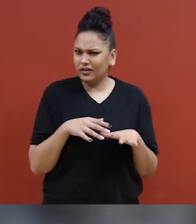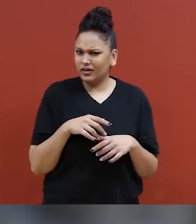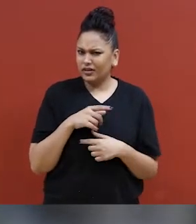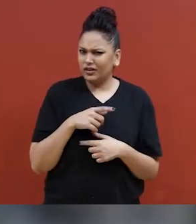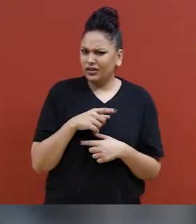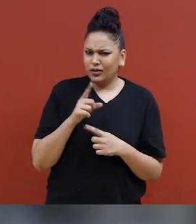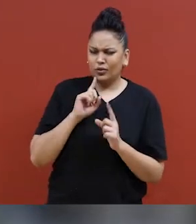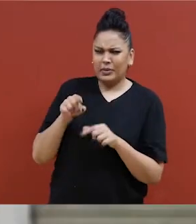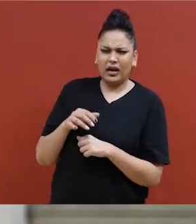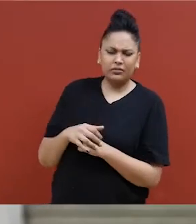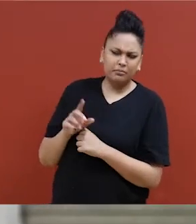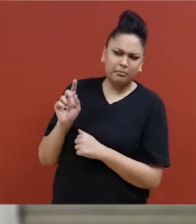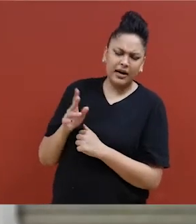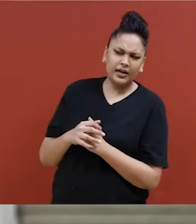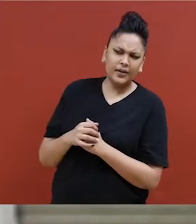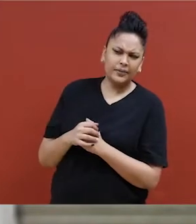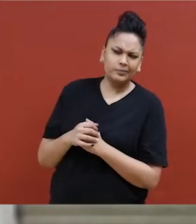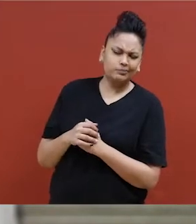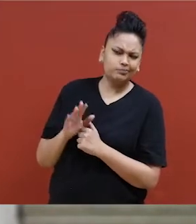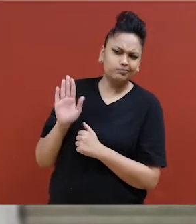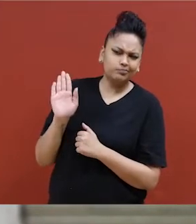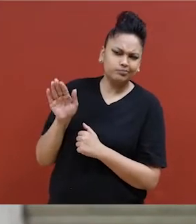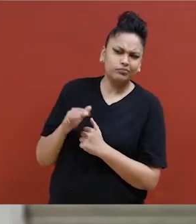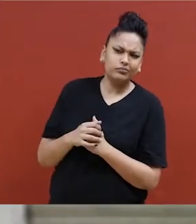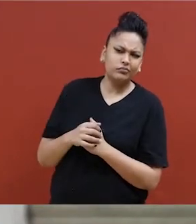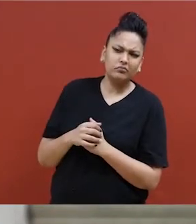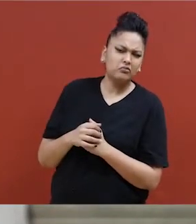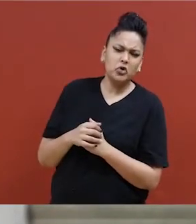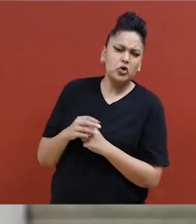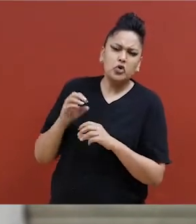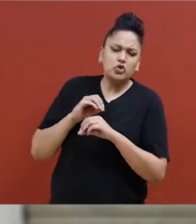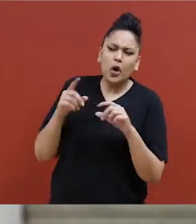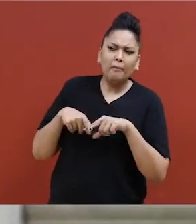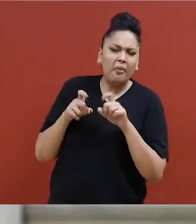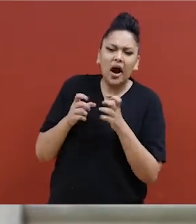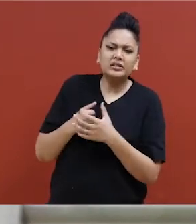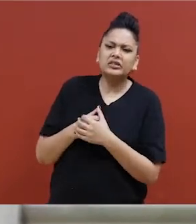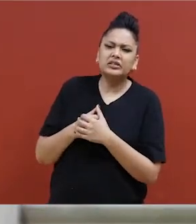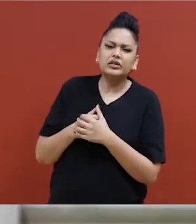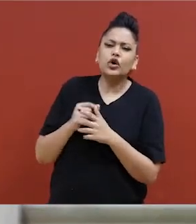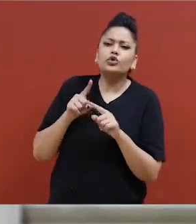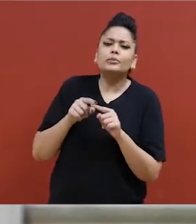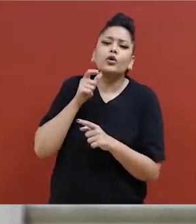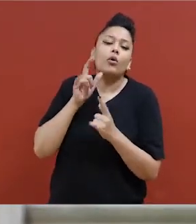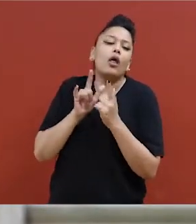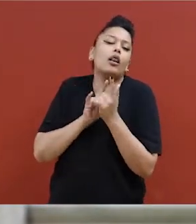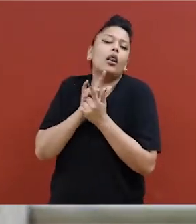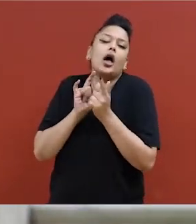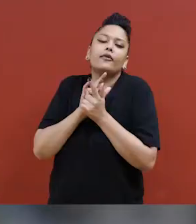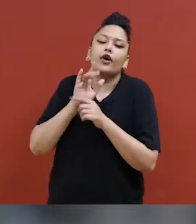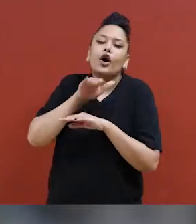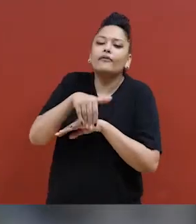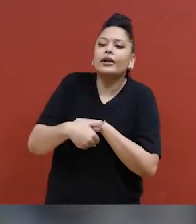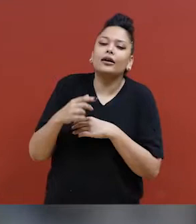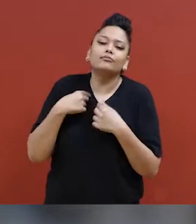And that woman said to her without missing a beat, she said, "Well, it depends on who I spent the night